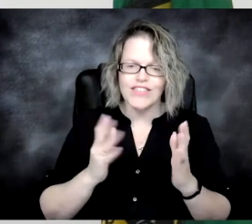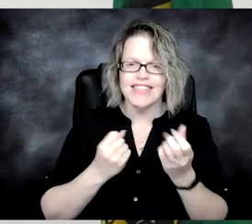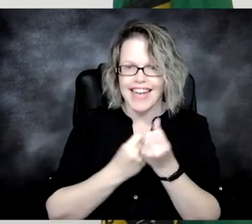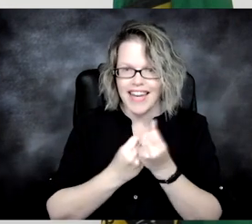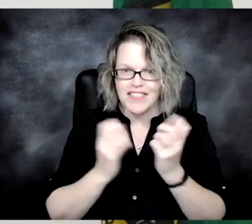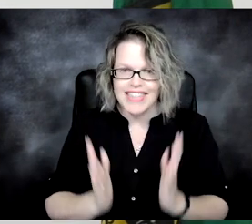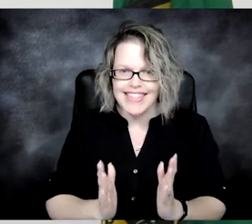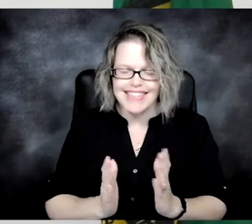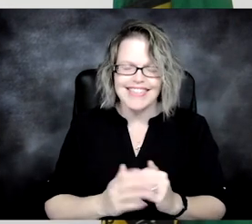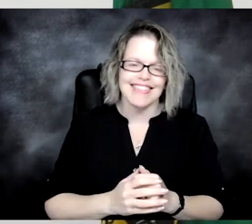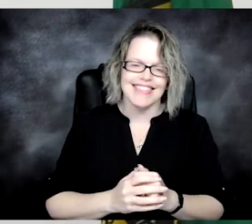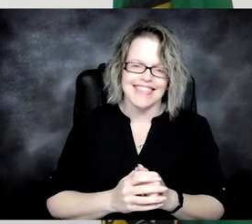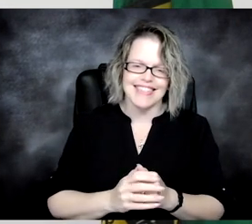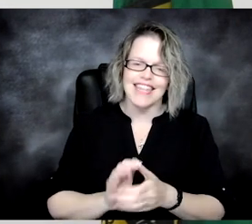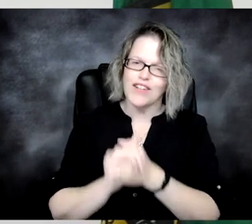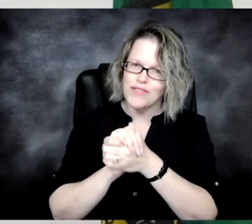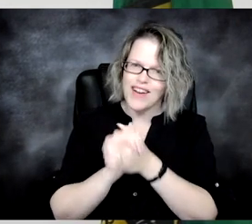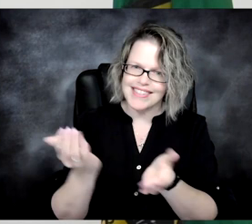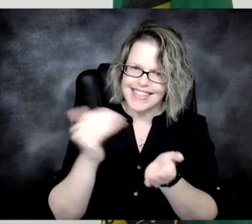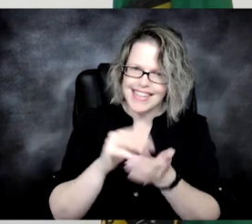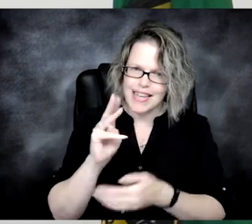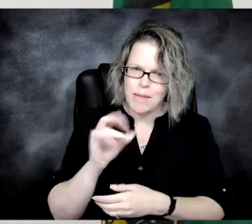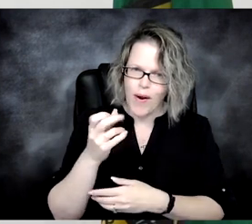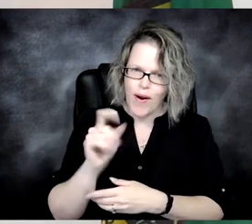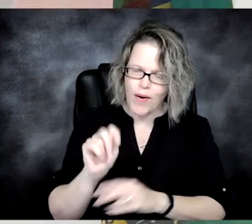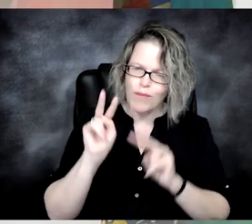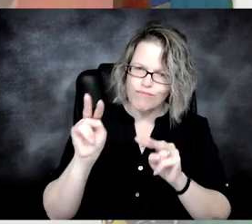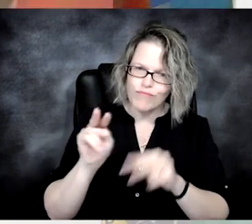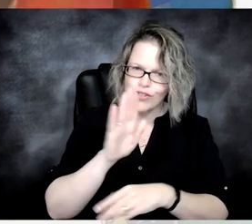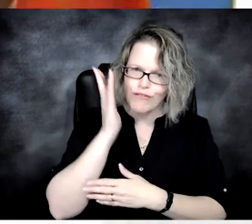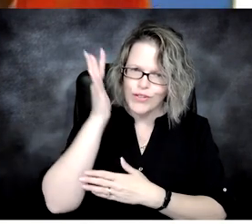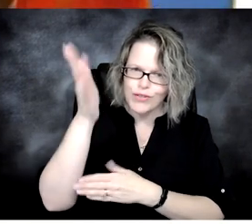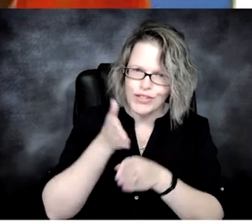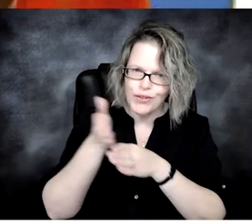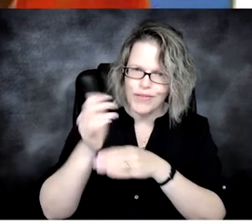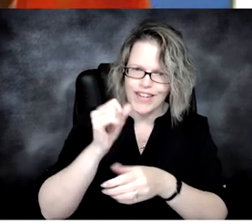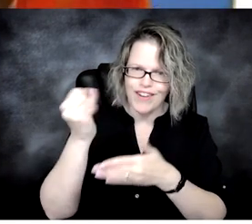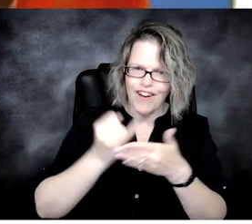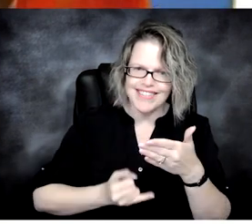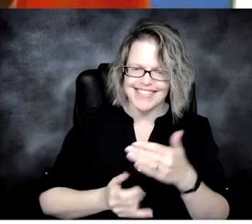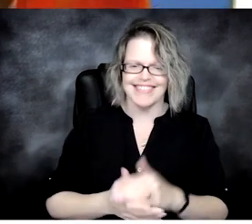advocates. Congrats again, Margot. Looking forward to your career in art.